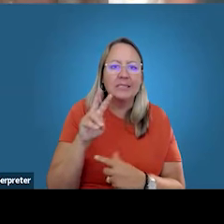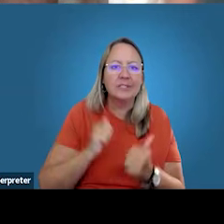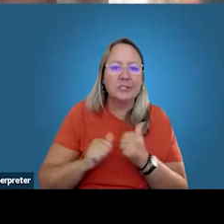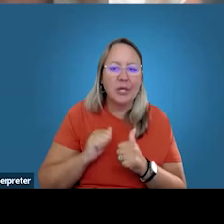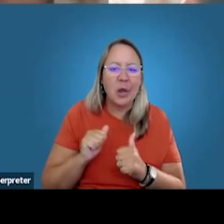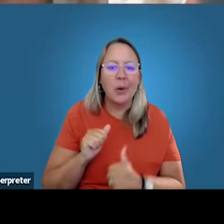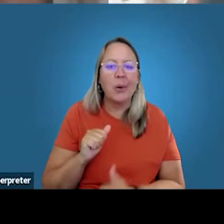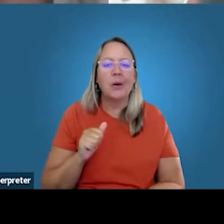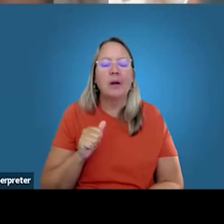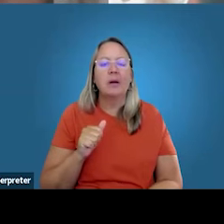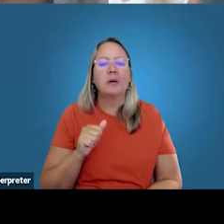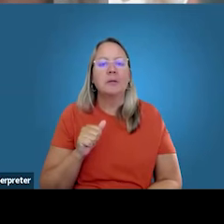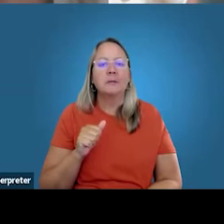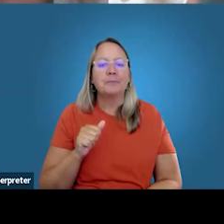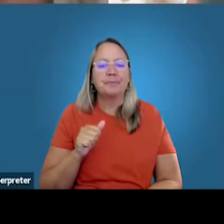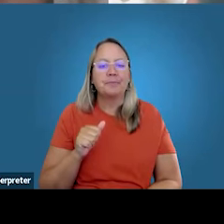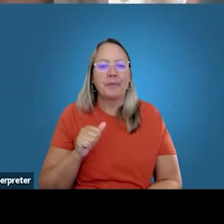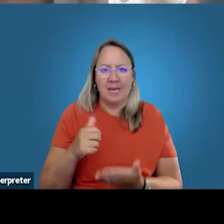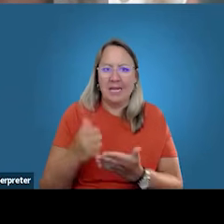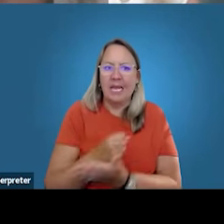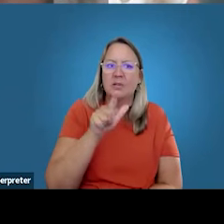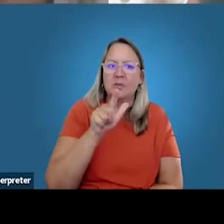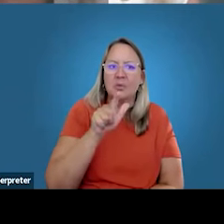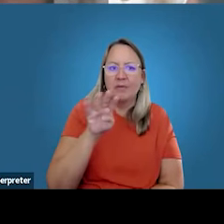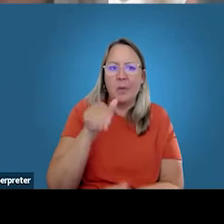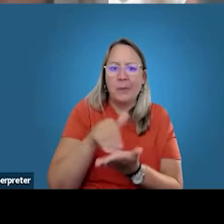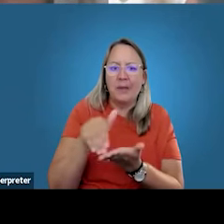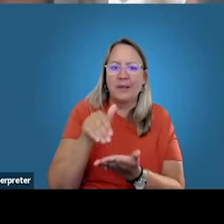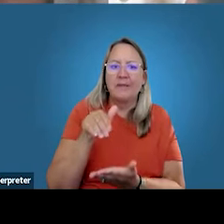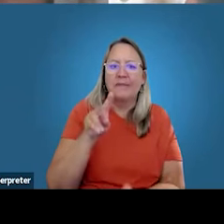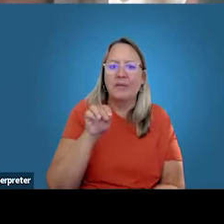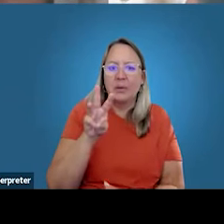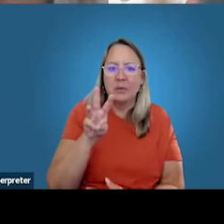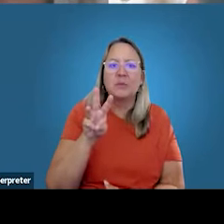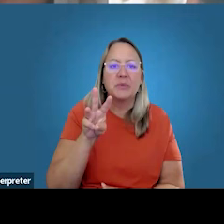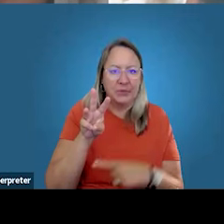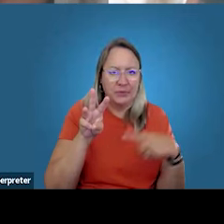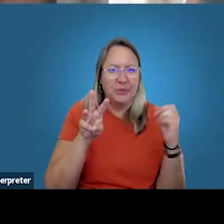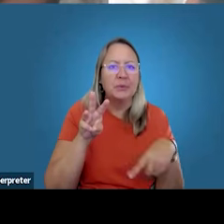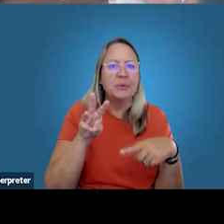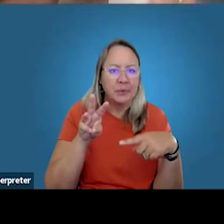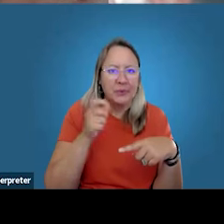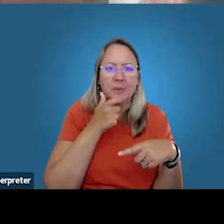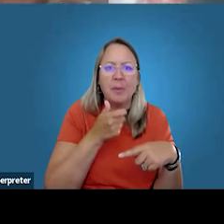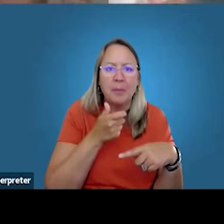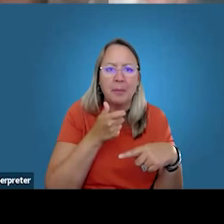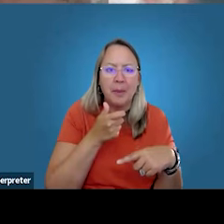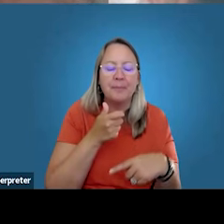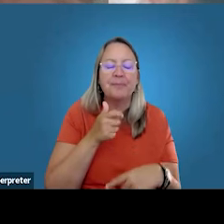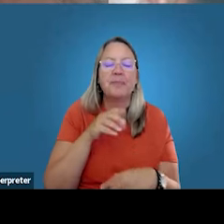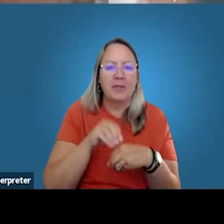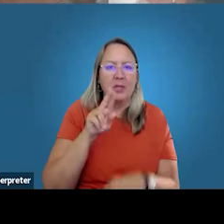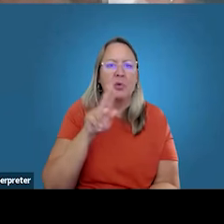when it launched. And it gained 24 million views in the first 3 days it launched in the UK alone. What's interesting